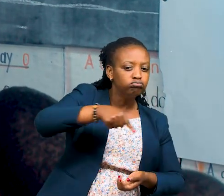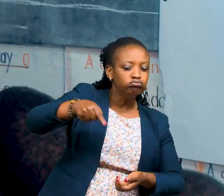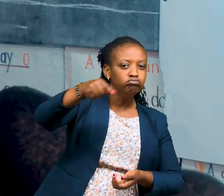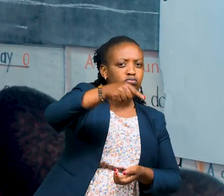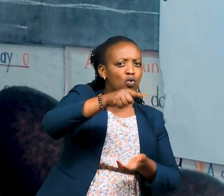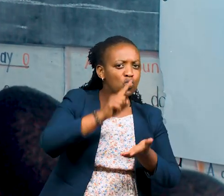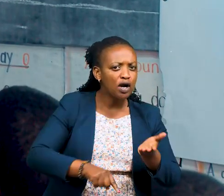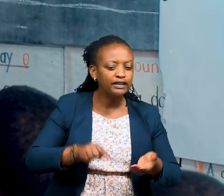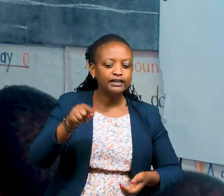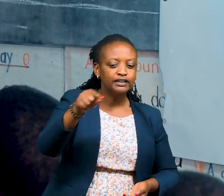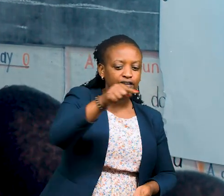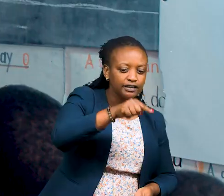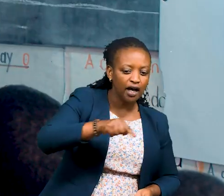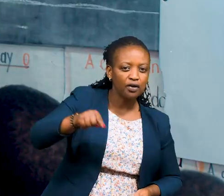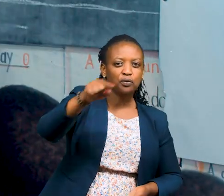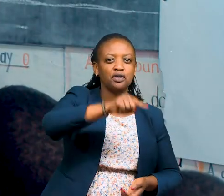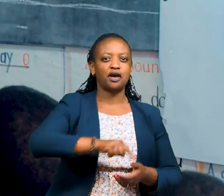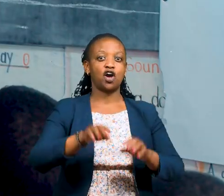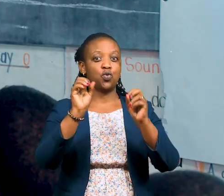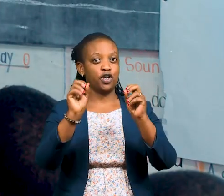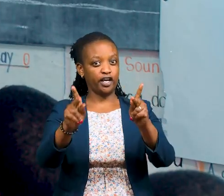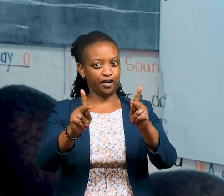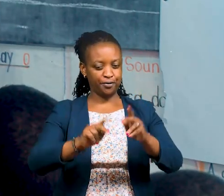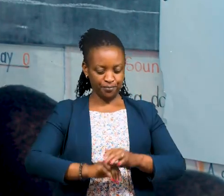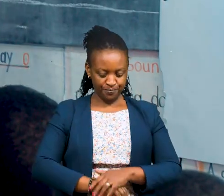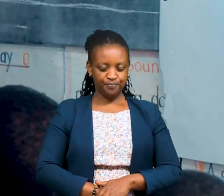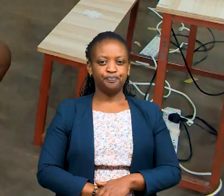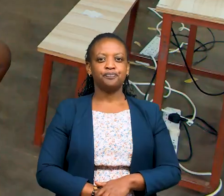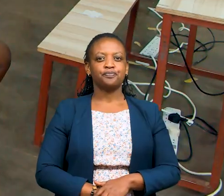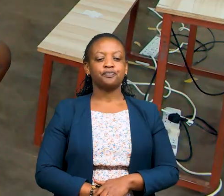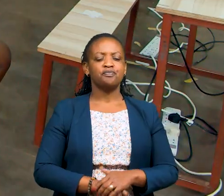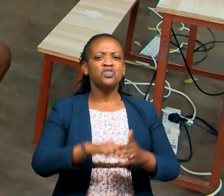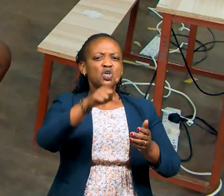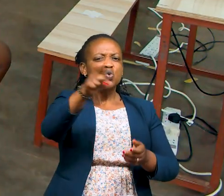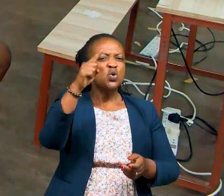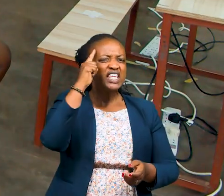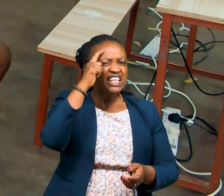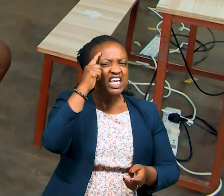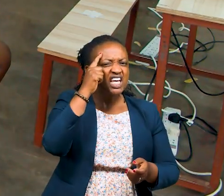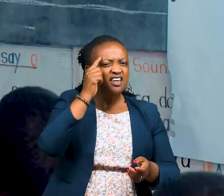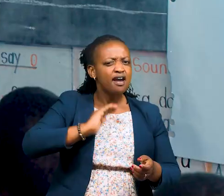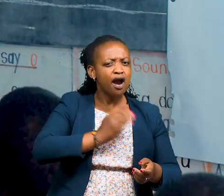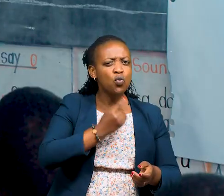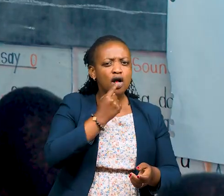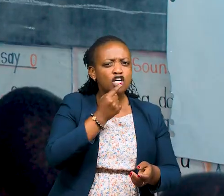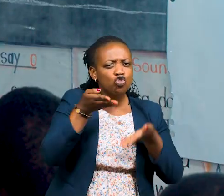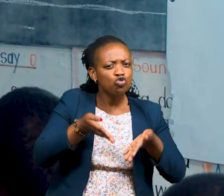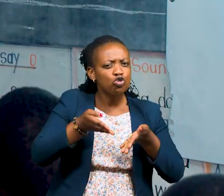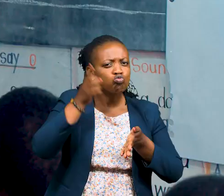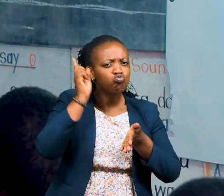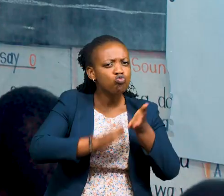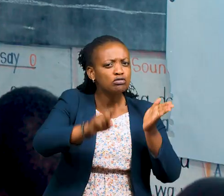circular. They are what? Circular. They are circular. Okay. What do you think is our lesson of